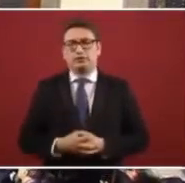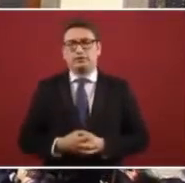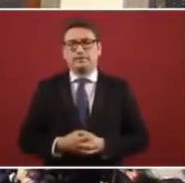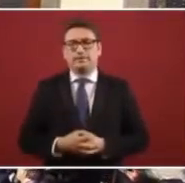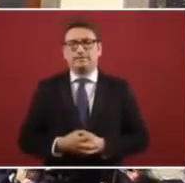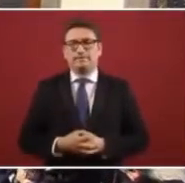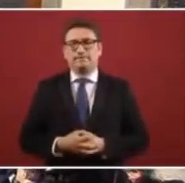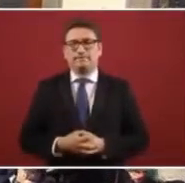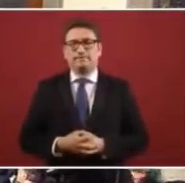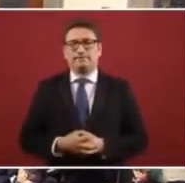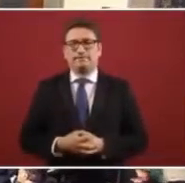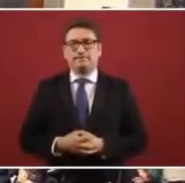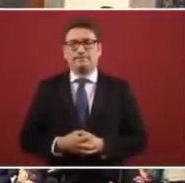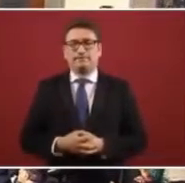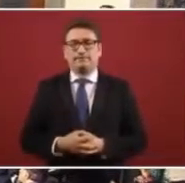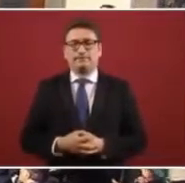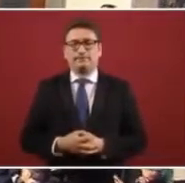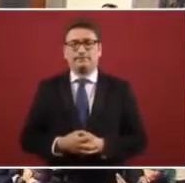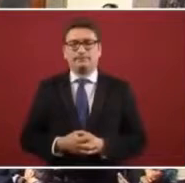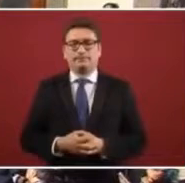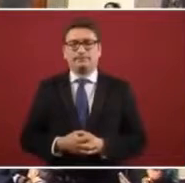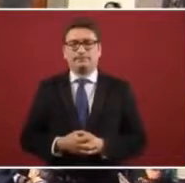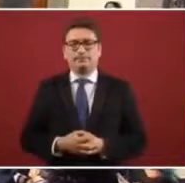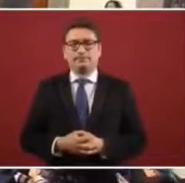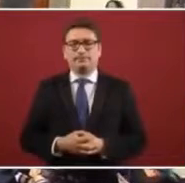or colony,